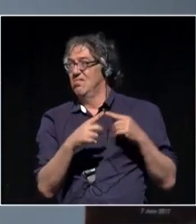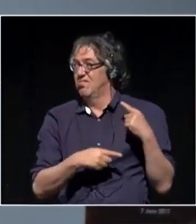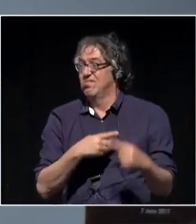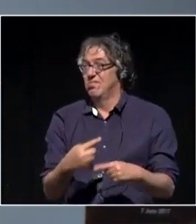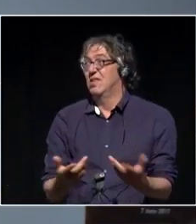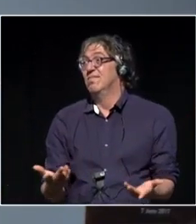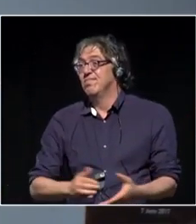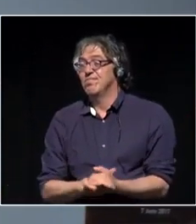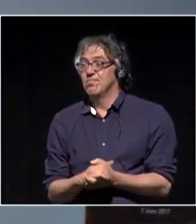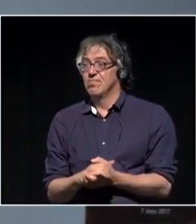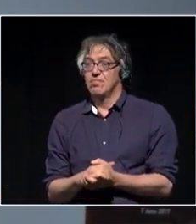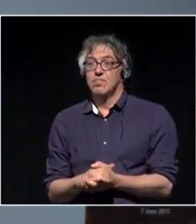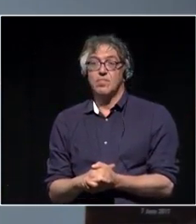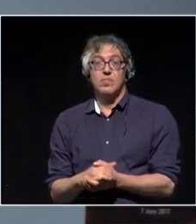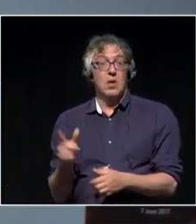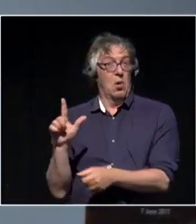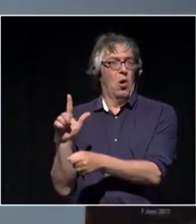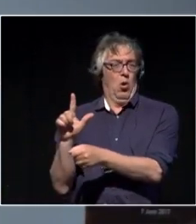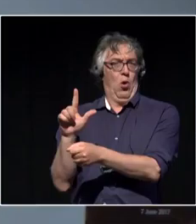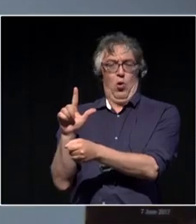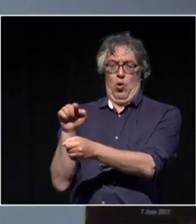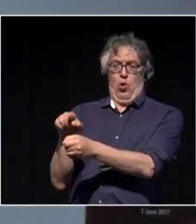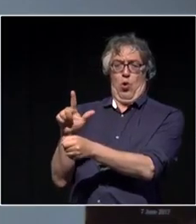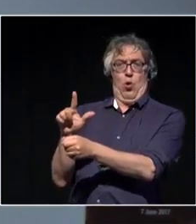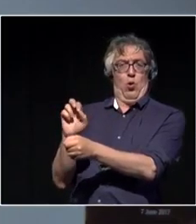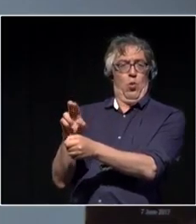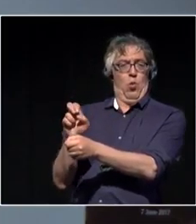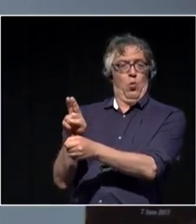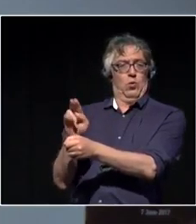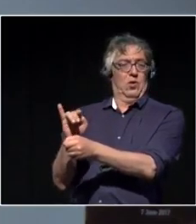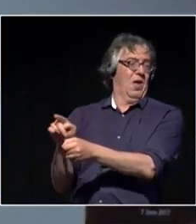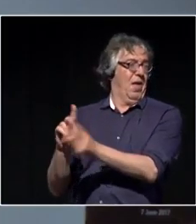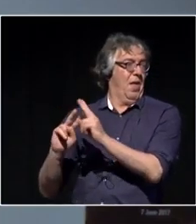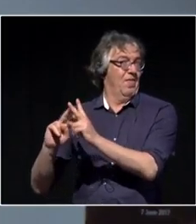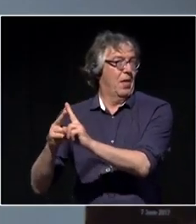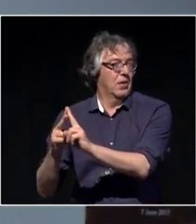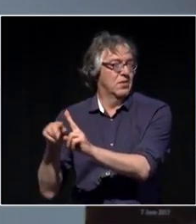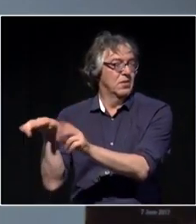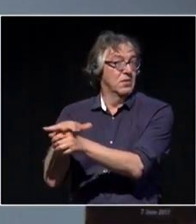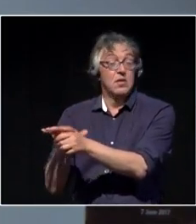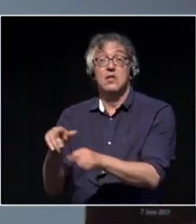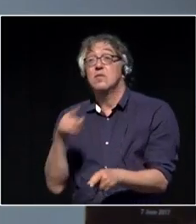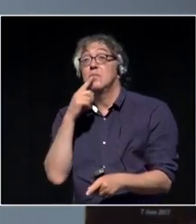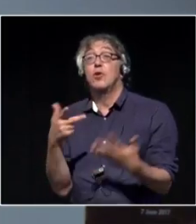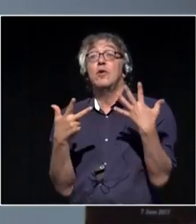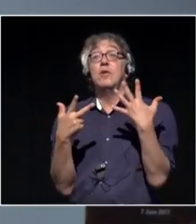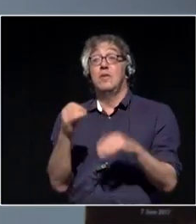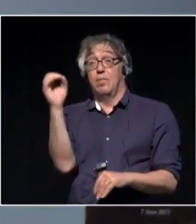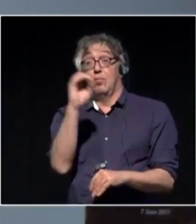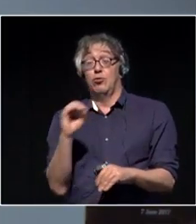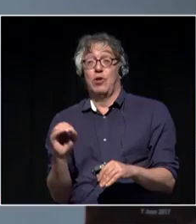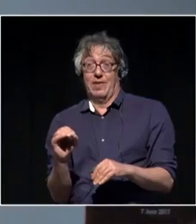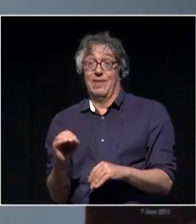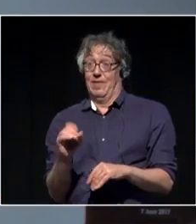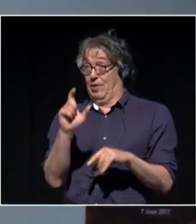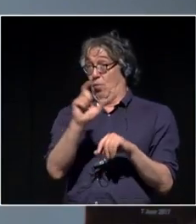of the village of Loroni, where there were 80% of Muslims and a